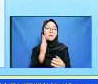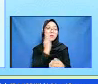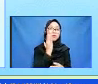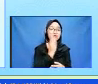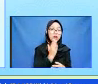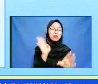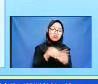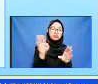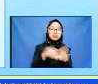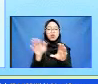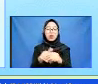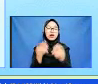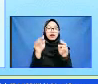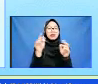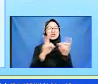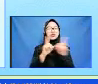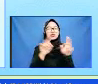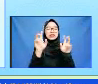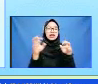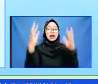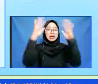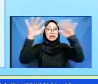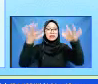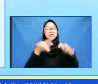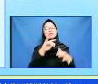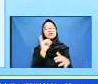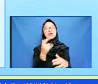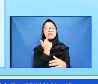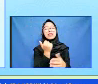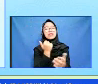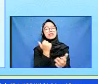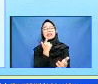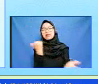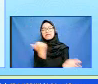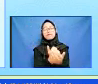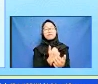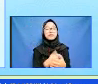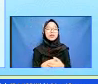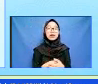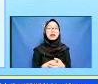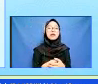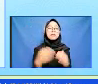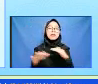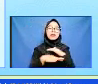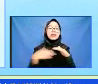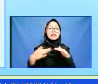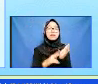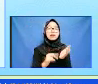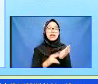would like to say, based on the science assessment that conducted by the IPCC and also